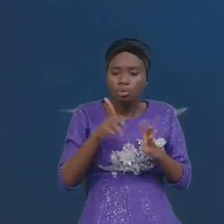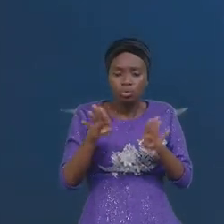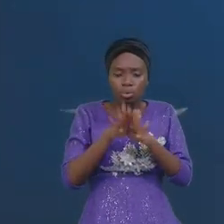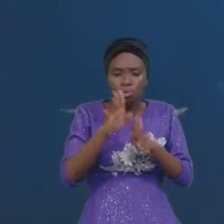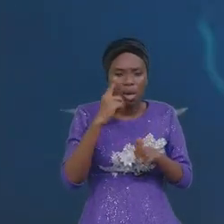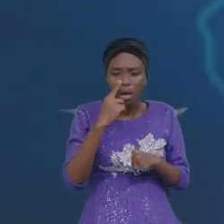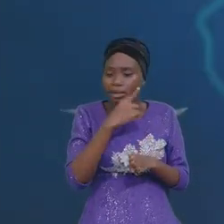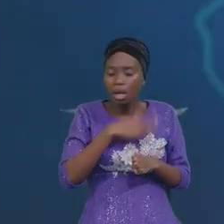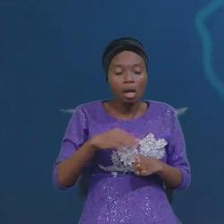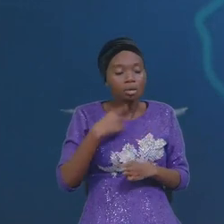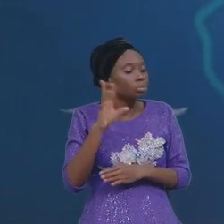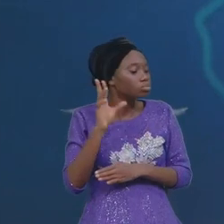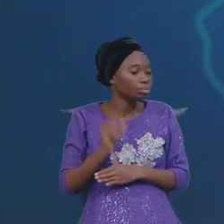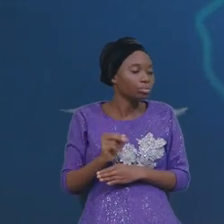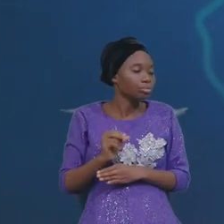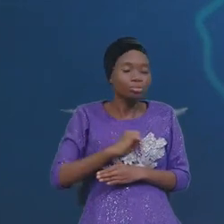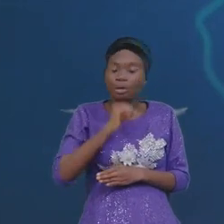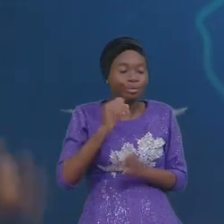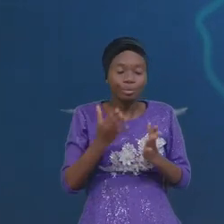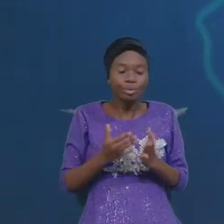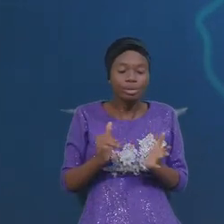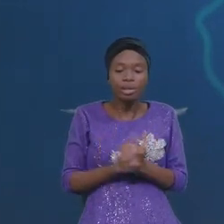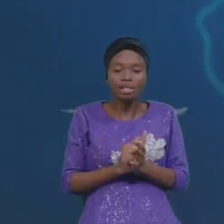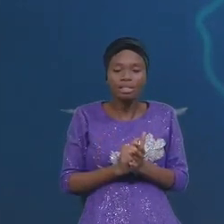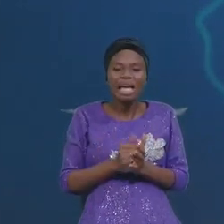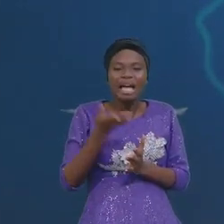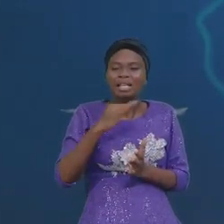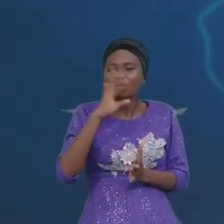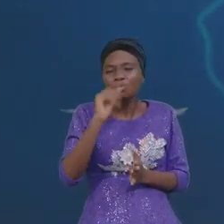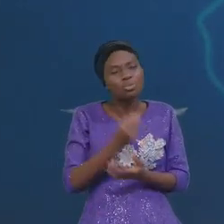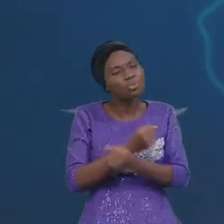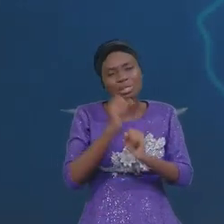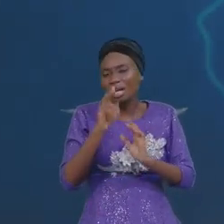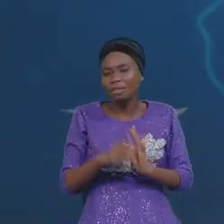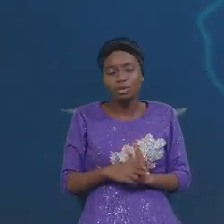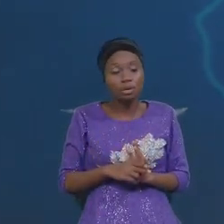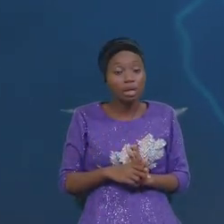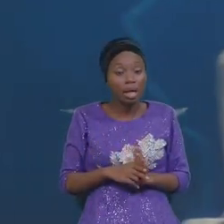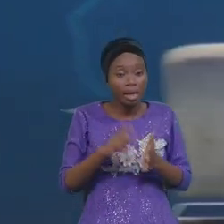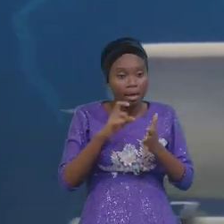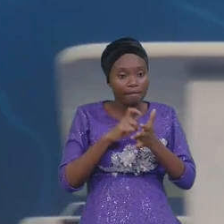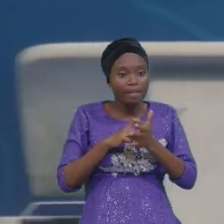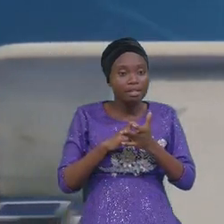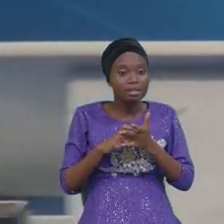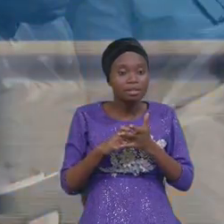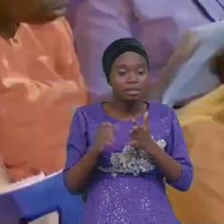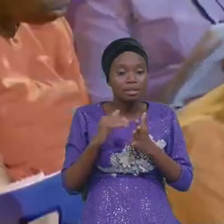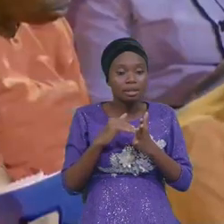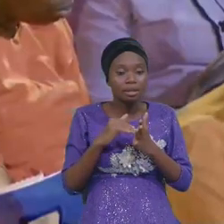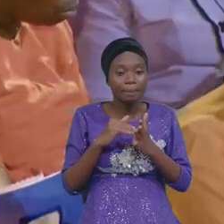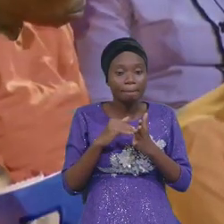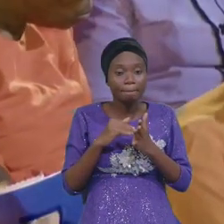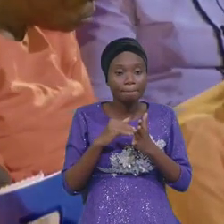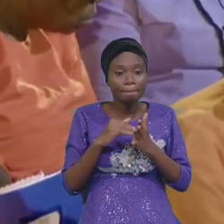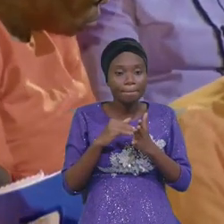say, no, I don't want that, there's no salvation. Look at that verse again, and it says